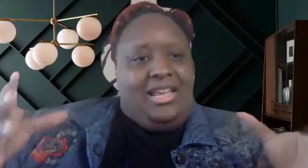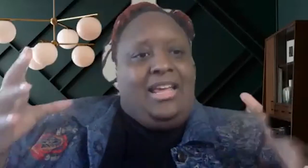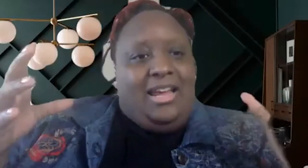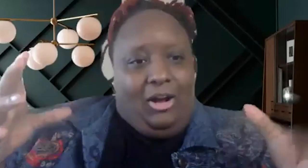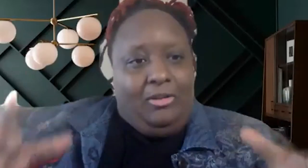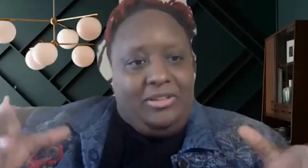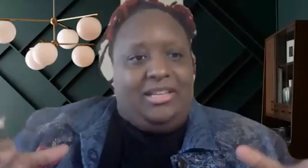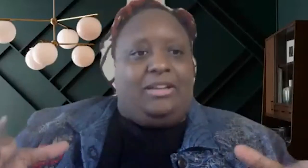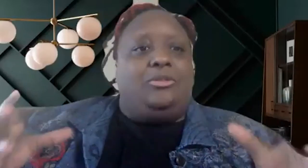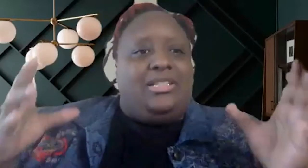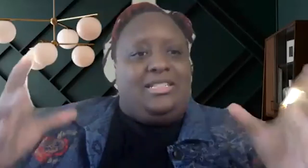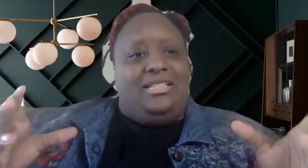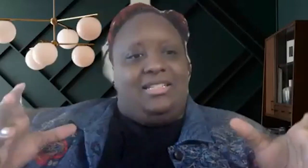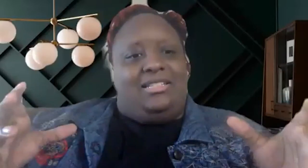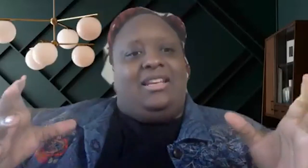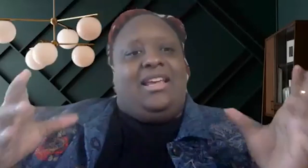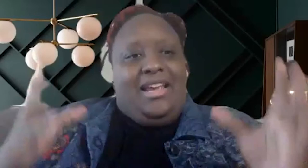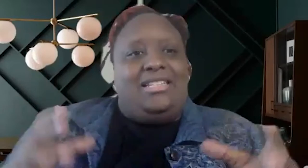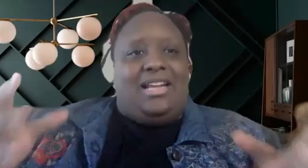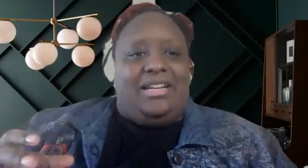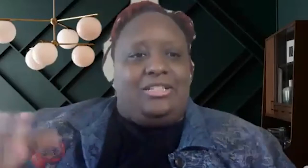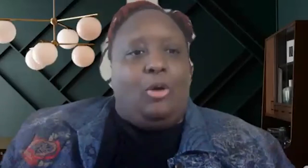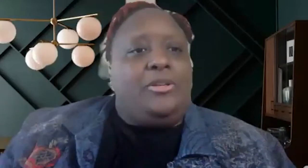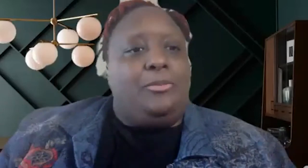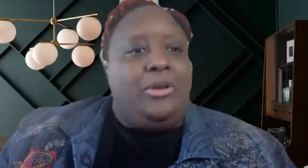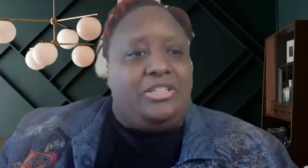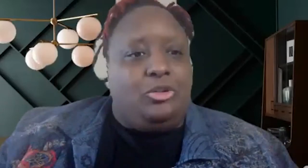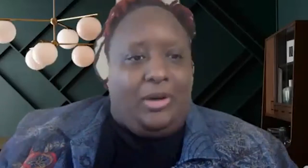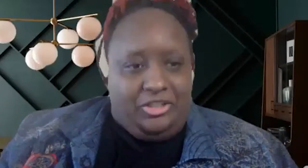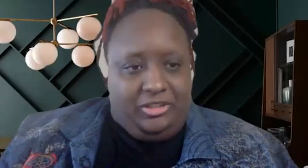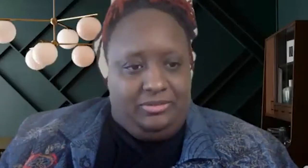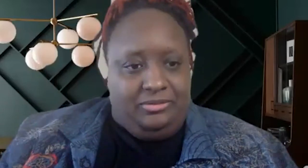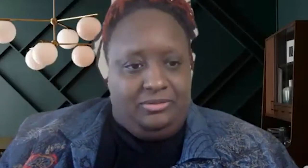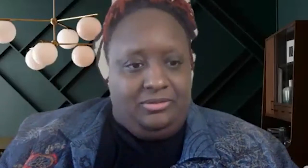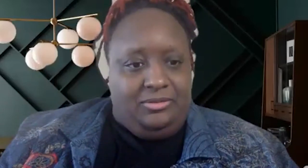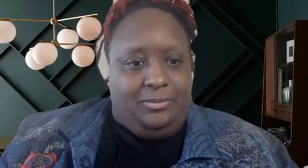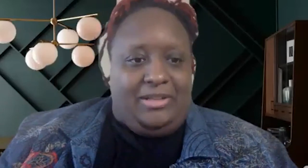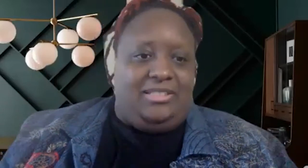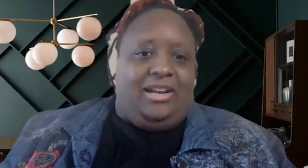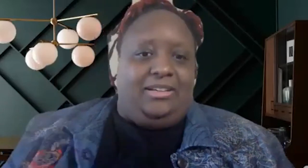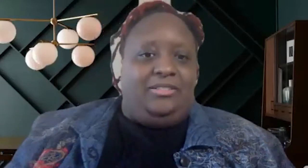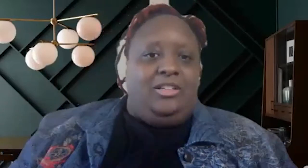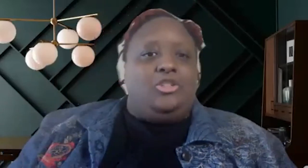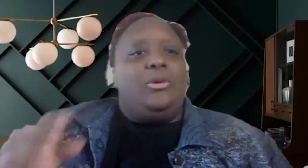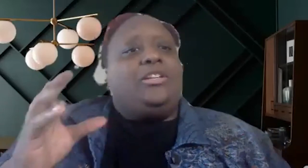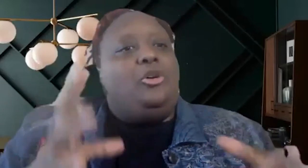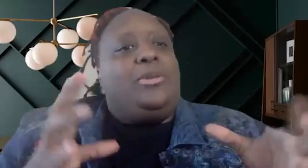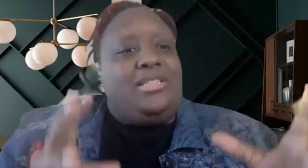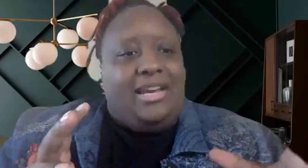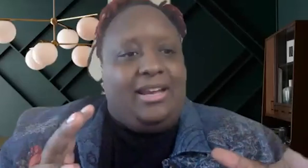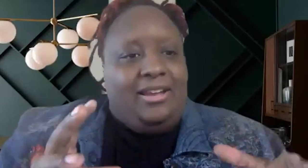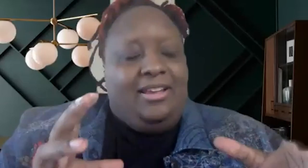existence on this land, whose existence in society has always been put into question by society. So it is